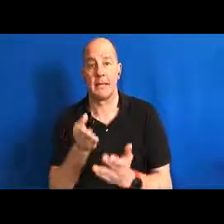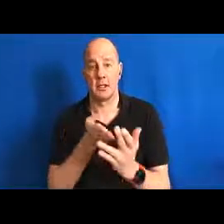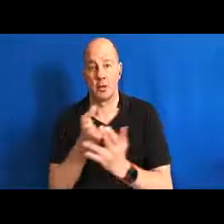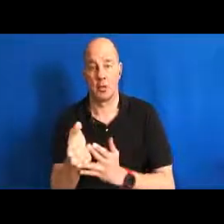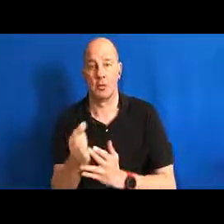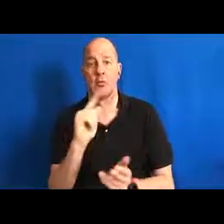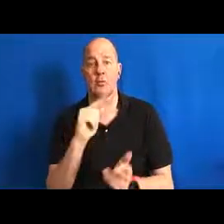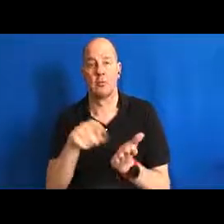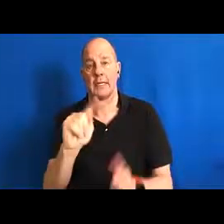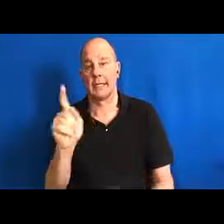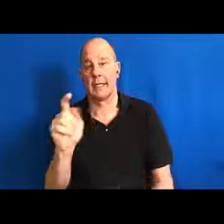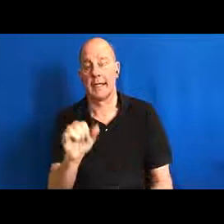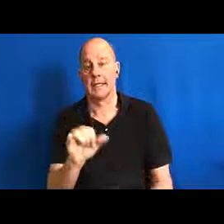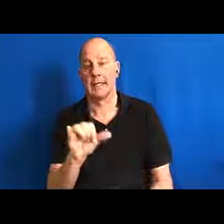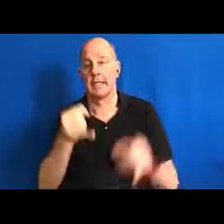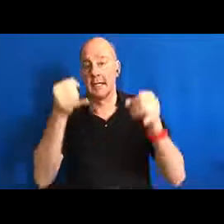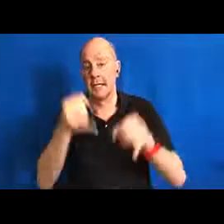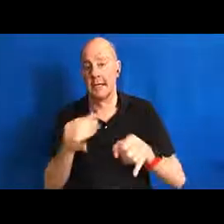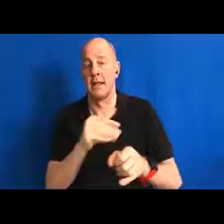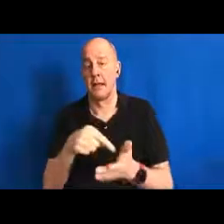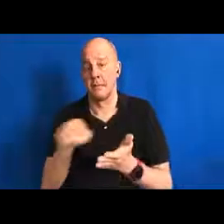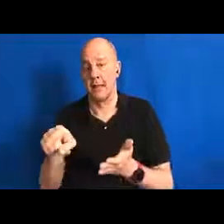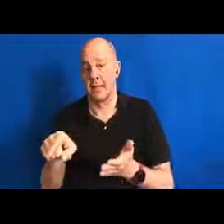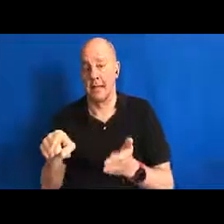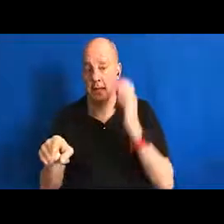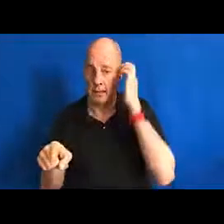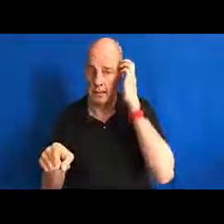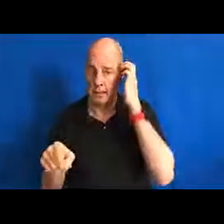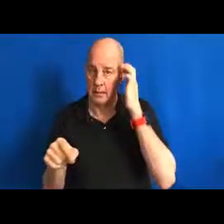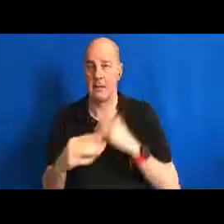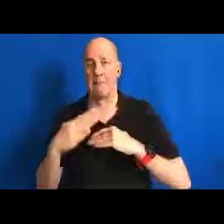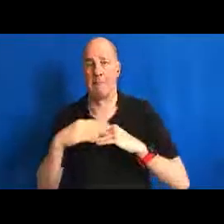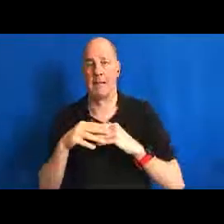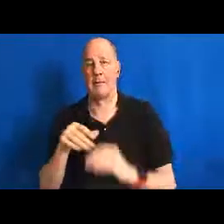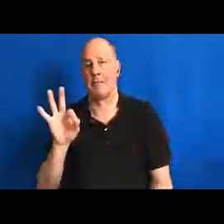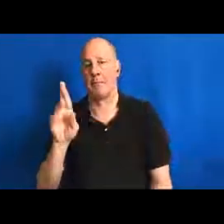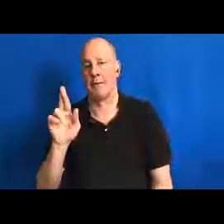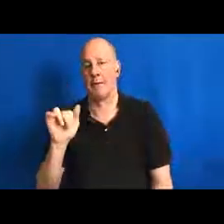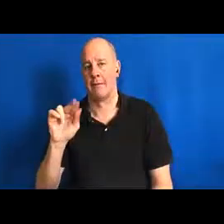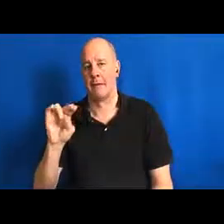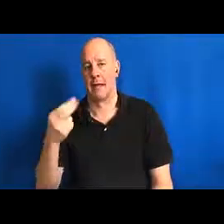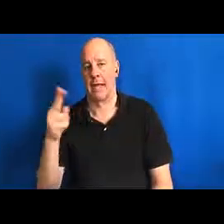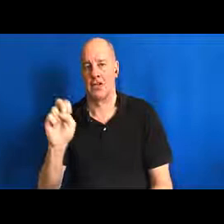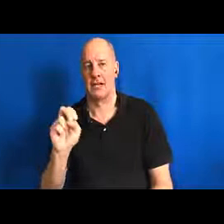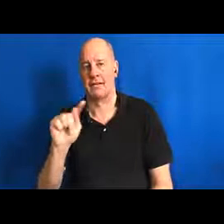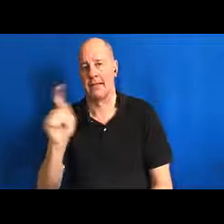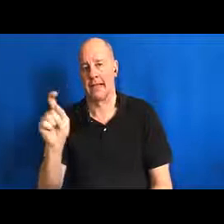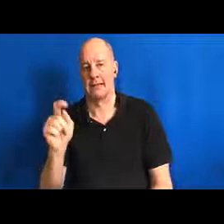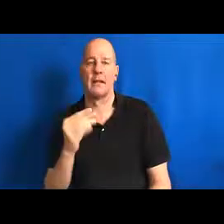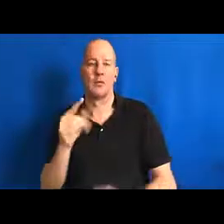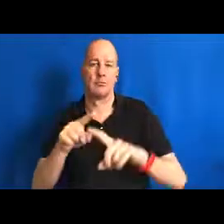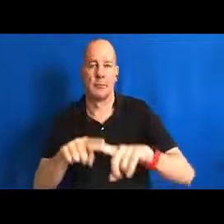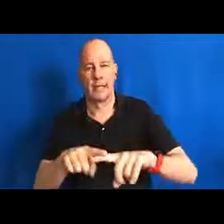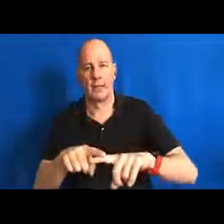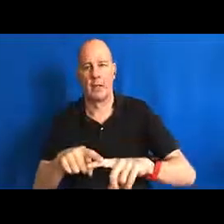taxes as an individual, you'll also have to pay this like minimum franchise tax, and it also is dependent upon